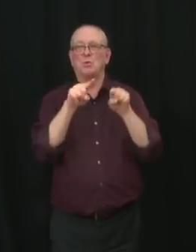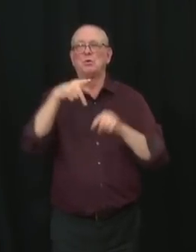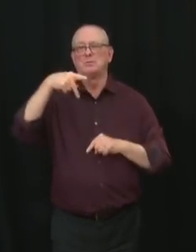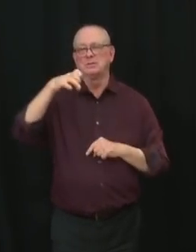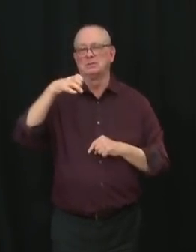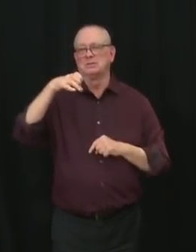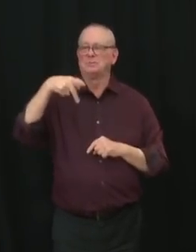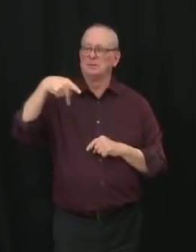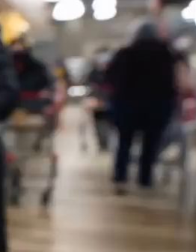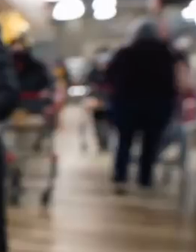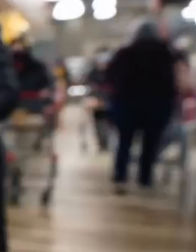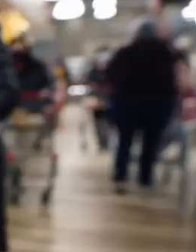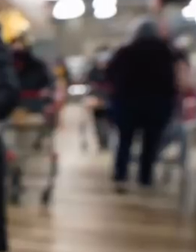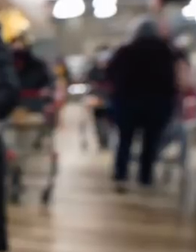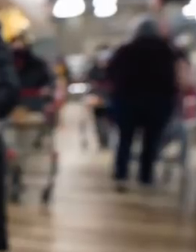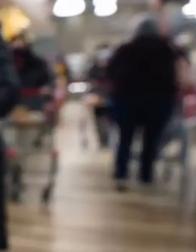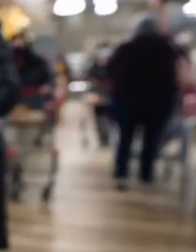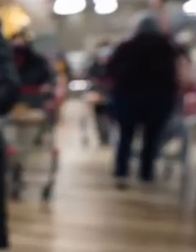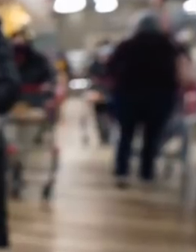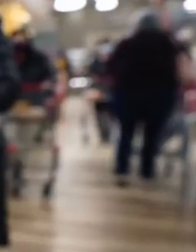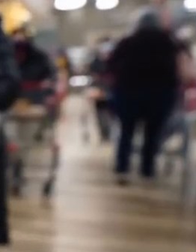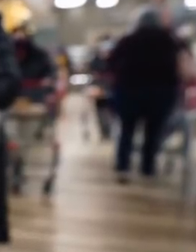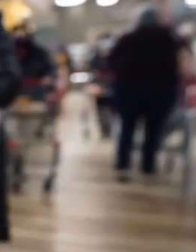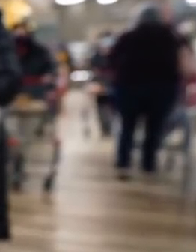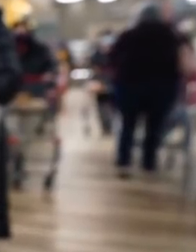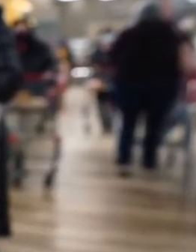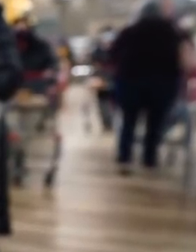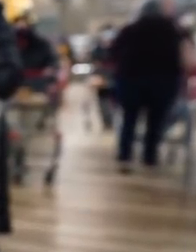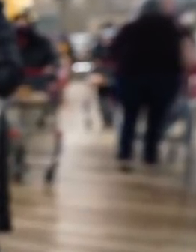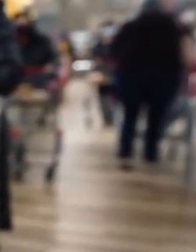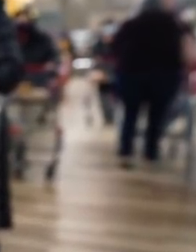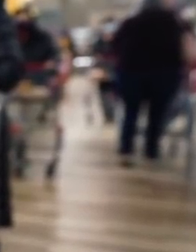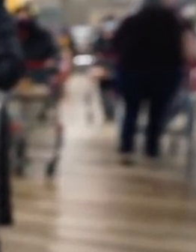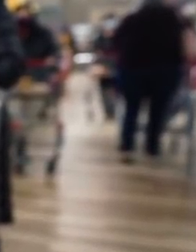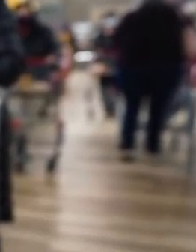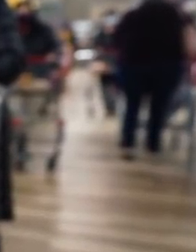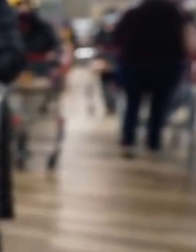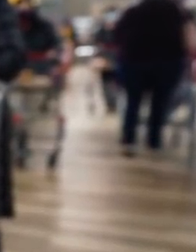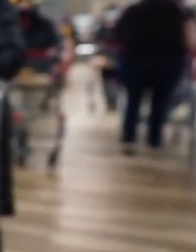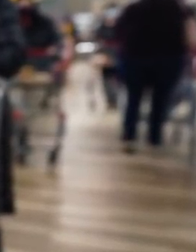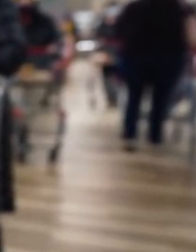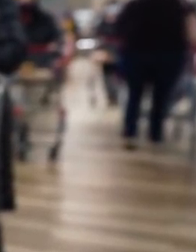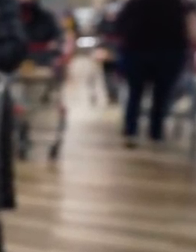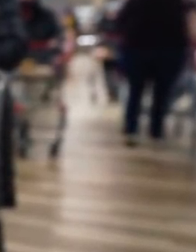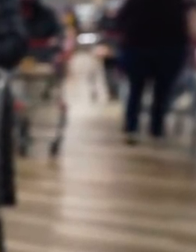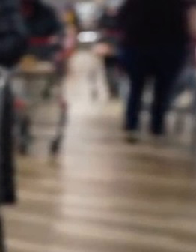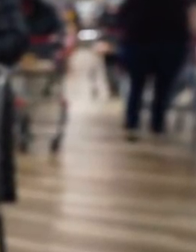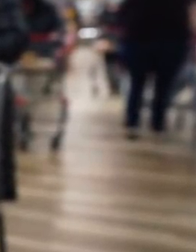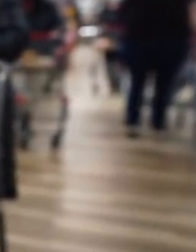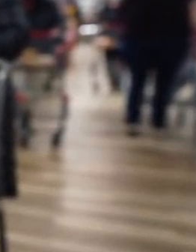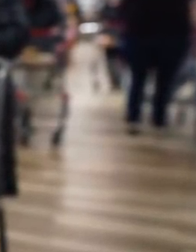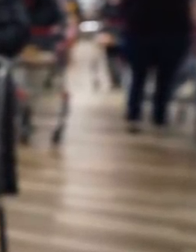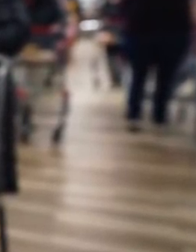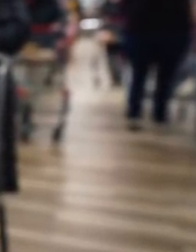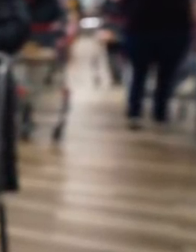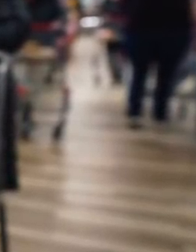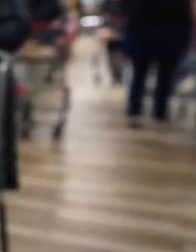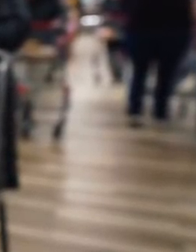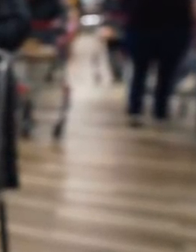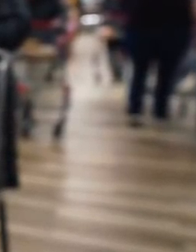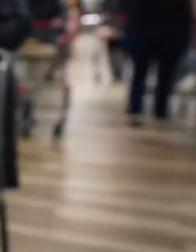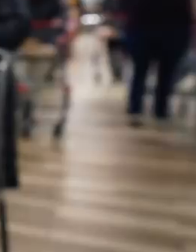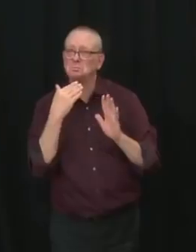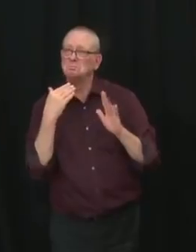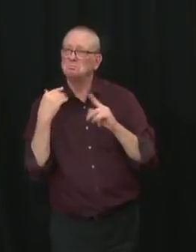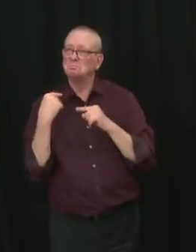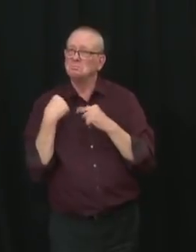is a pragmatic approach, since rapid tests are currently not licensed for use in children under the age of 2.